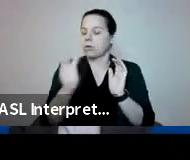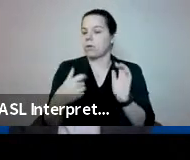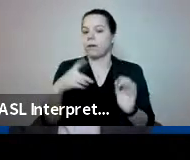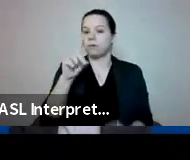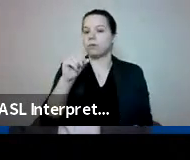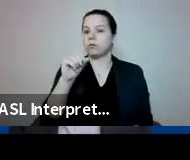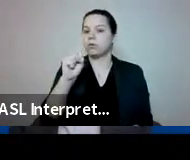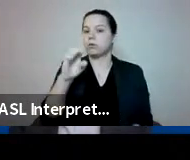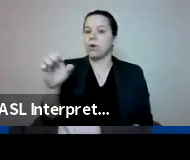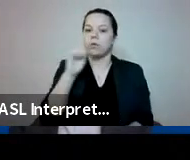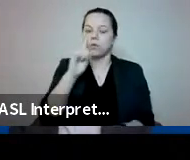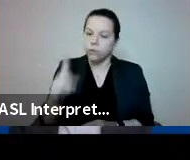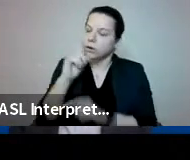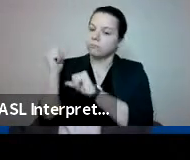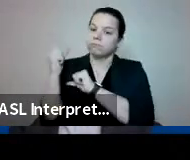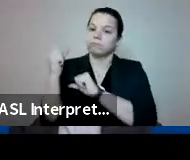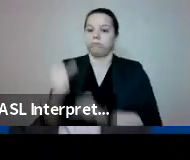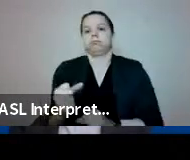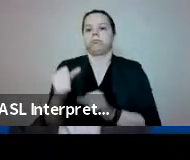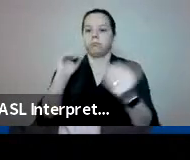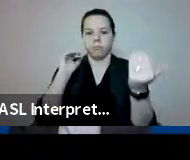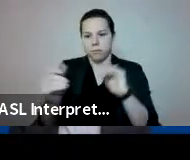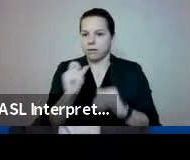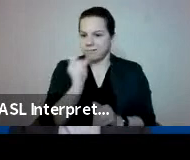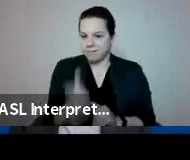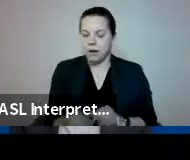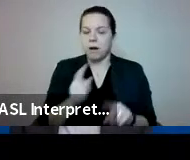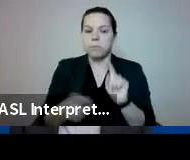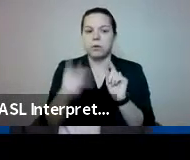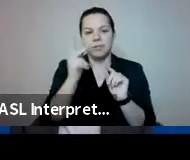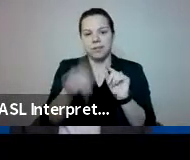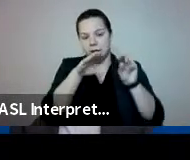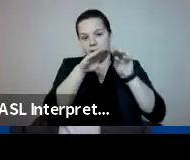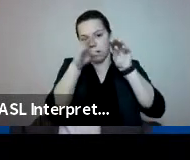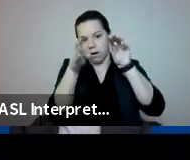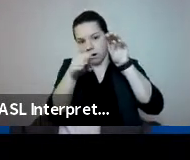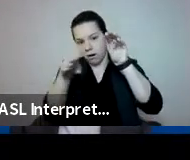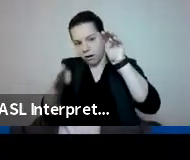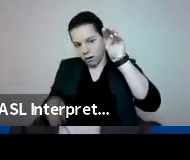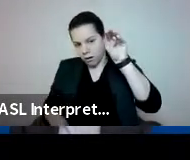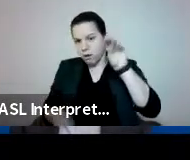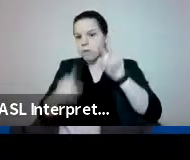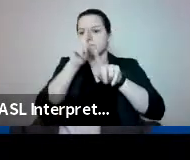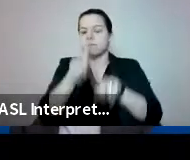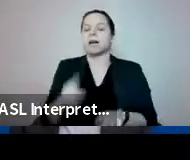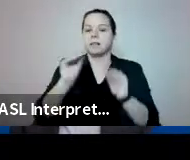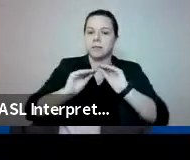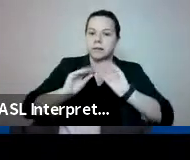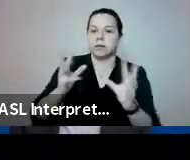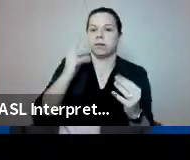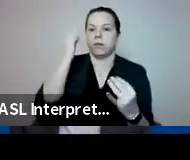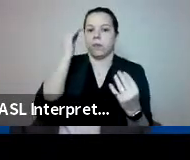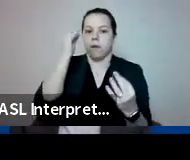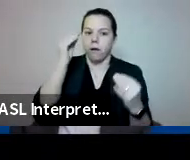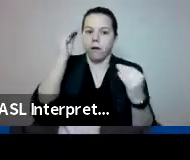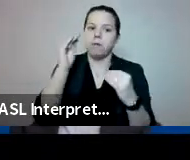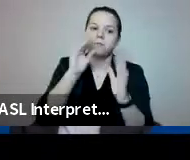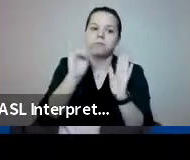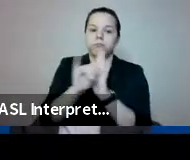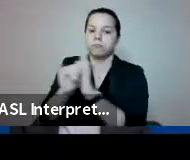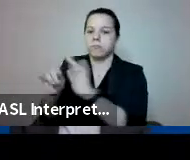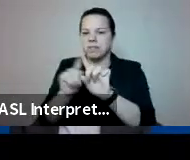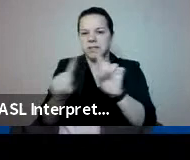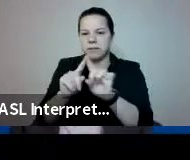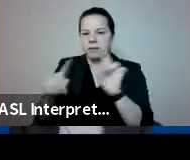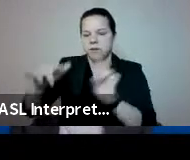do a rigorous comparison, but we can see from the distribution of averages that the respondents were clearly giving thought to the questions and differentiating between the